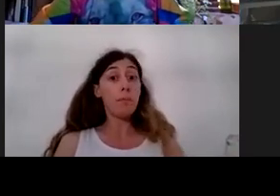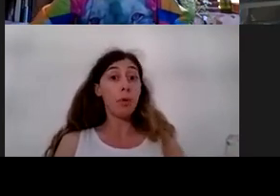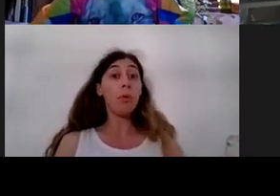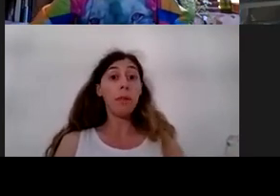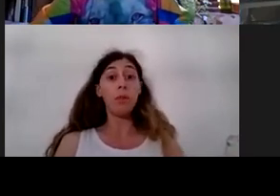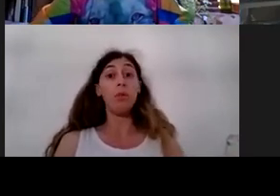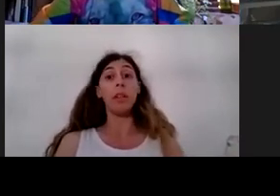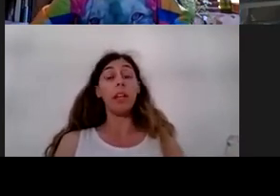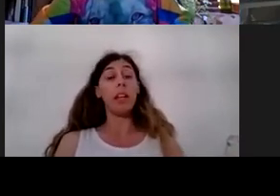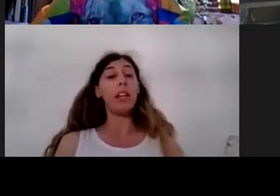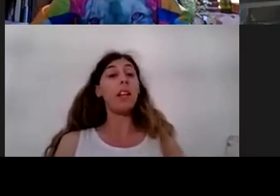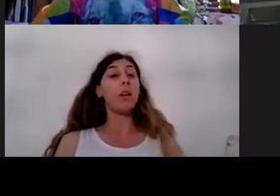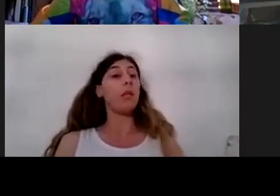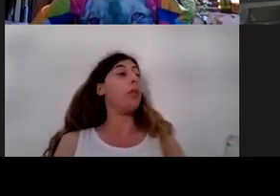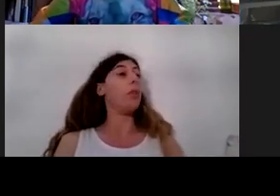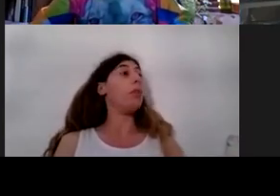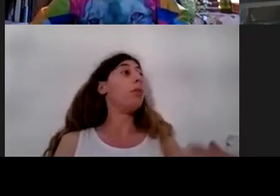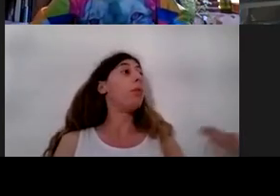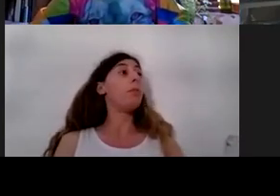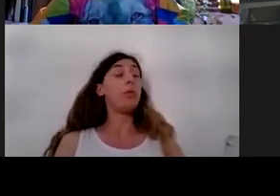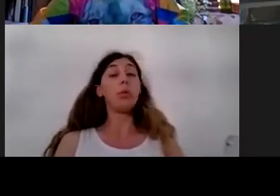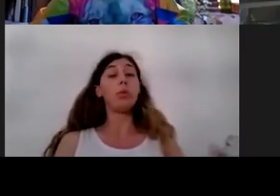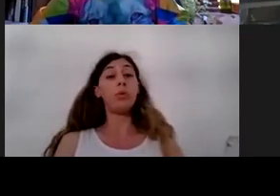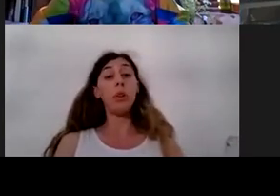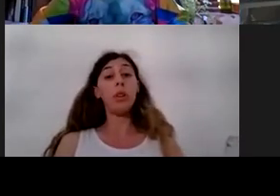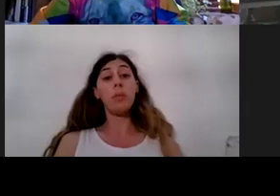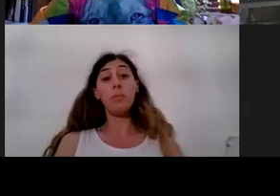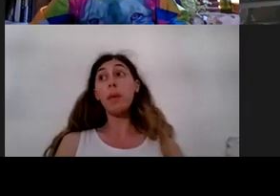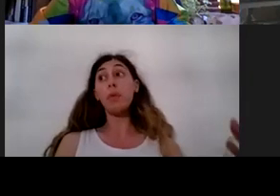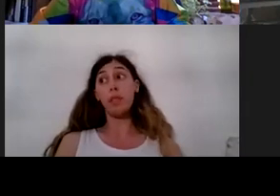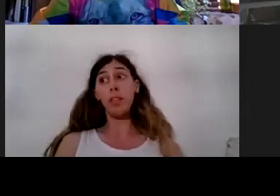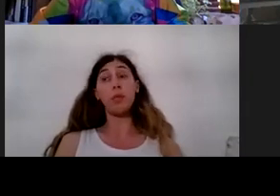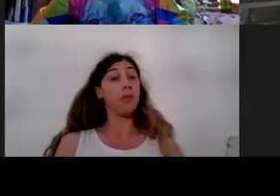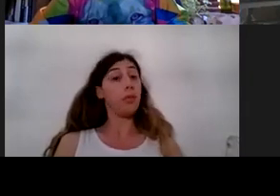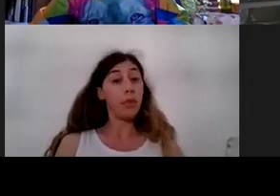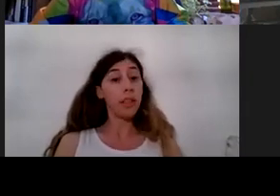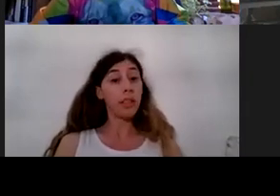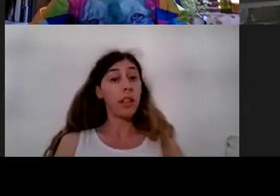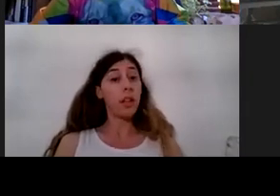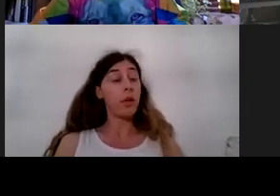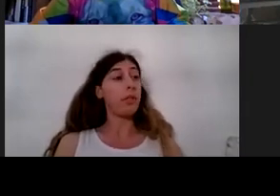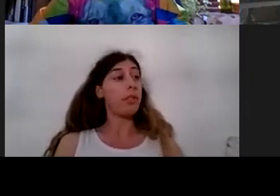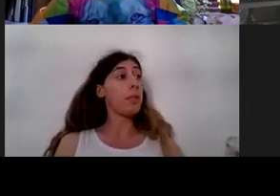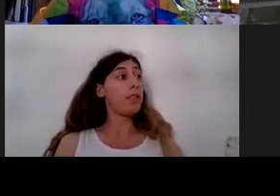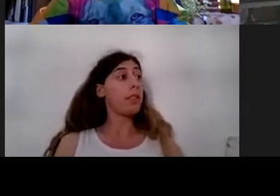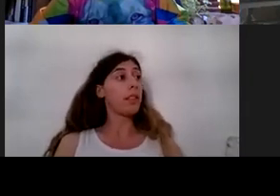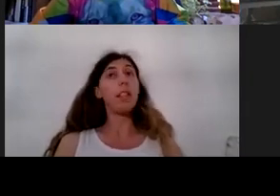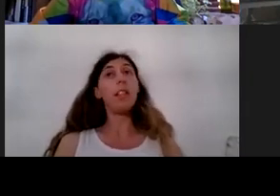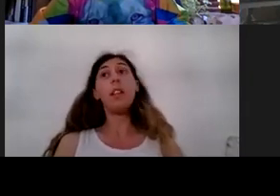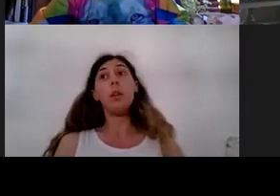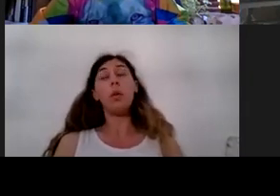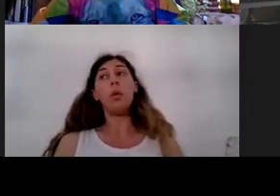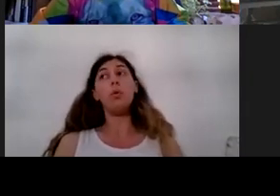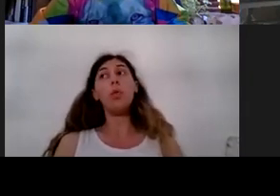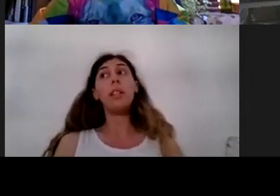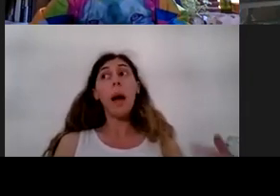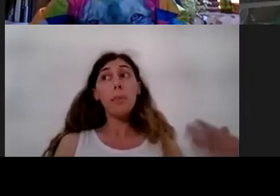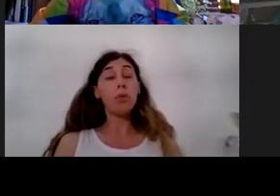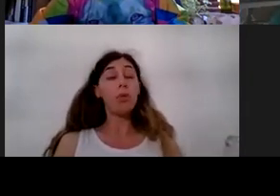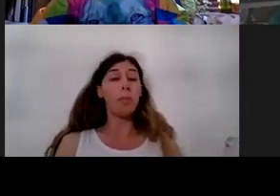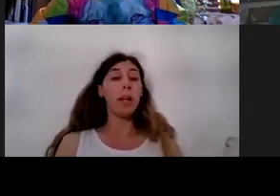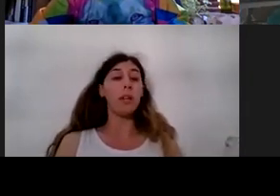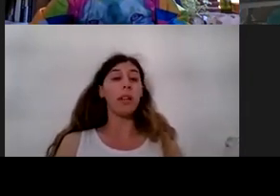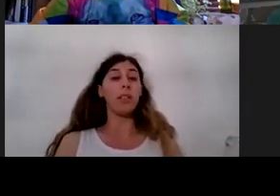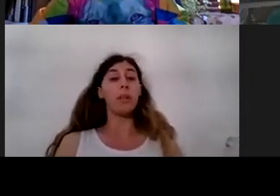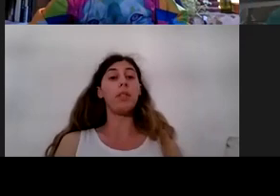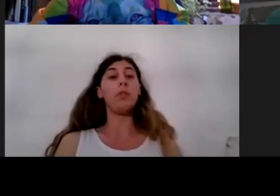was if that person had attempted suicide, and there wasn't much to be done.